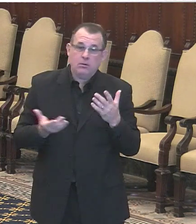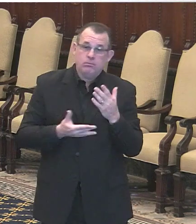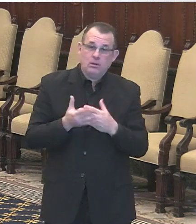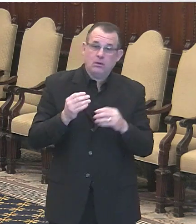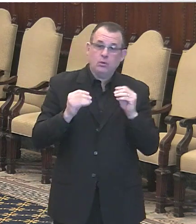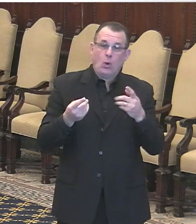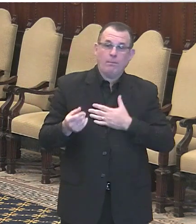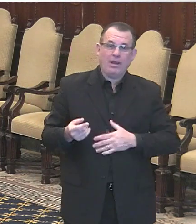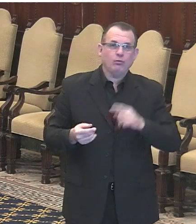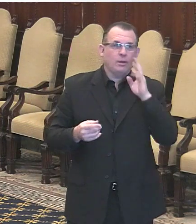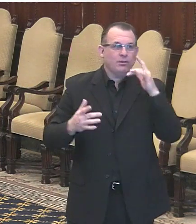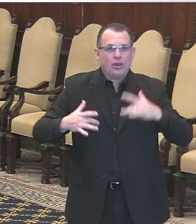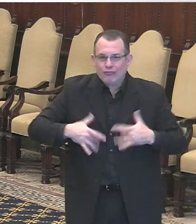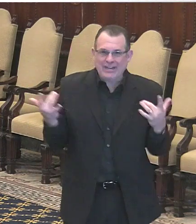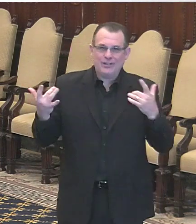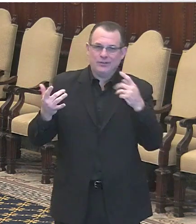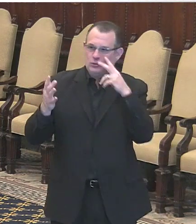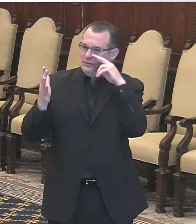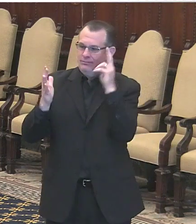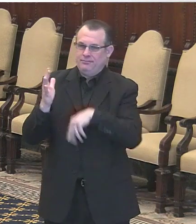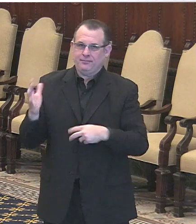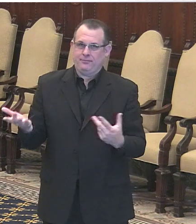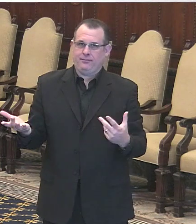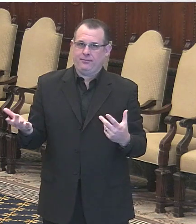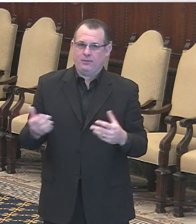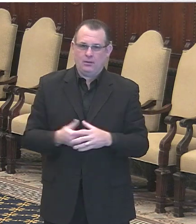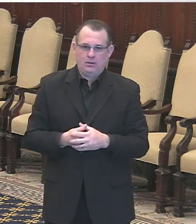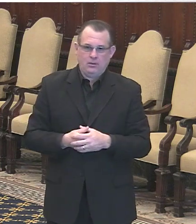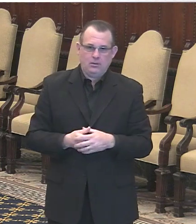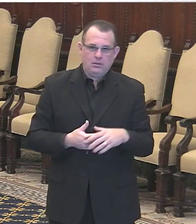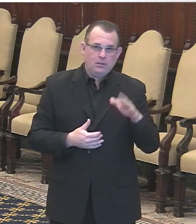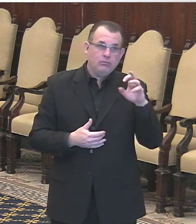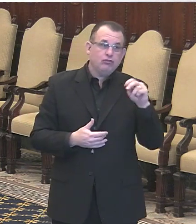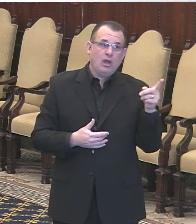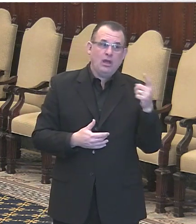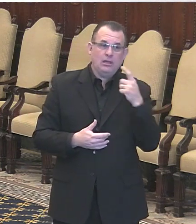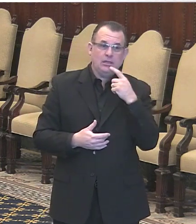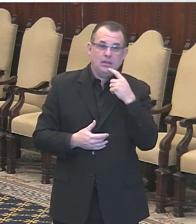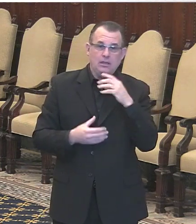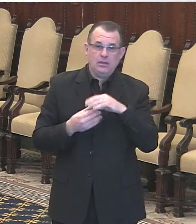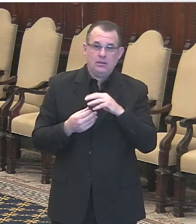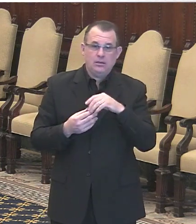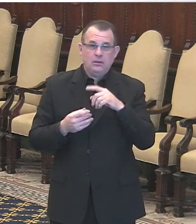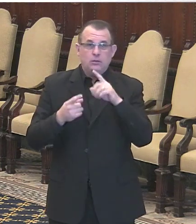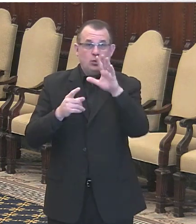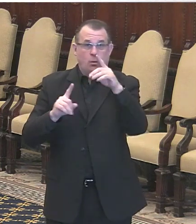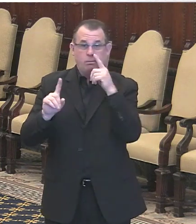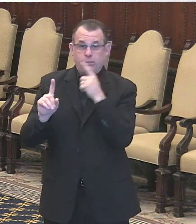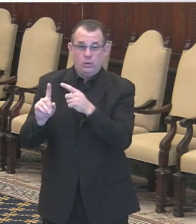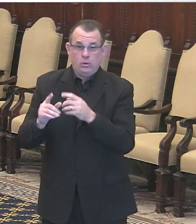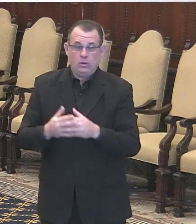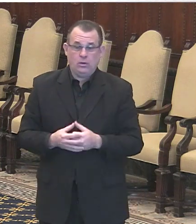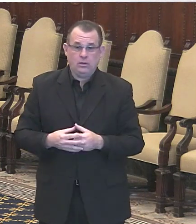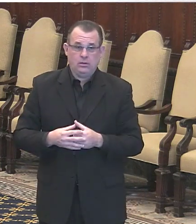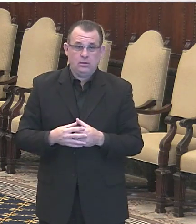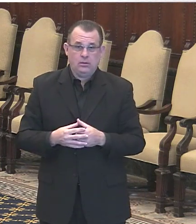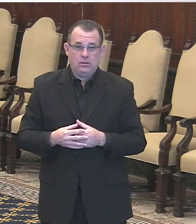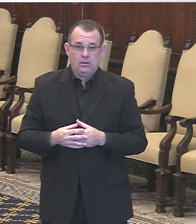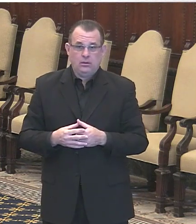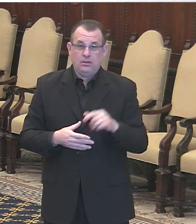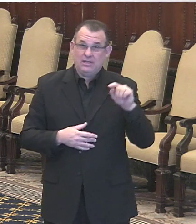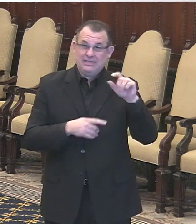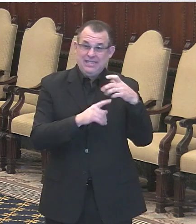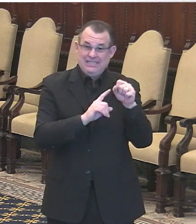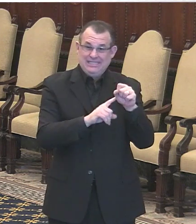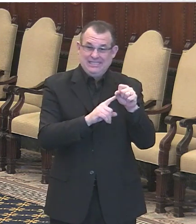point, Martin, if if we decide not to raise taxes or increase those revenue streams, then we'll have to cut